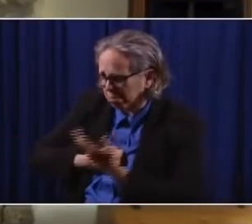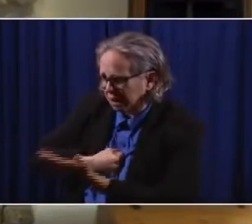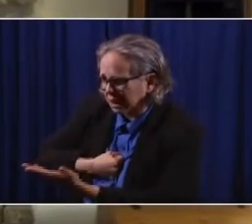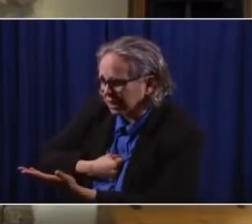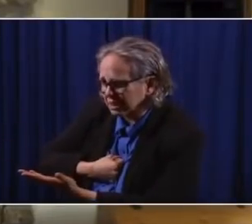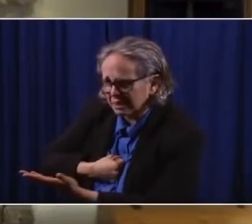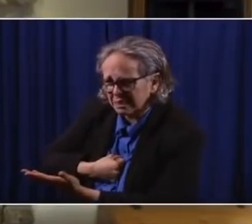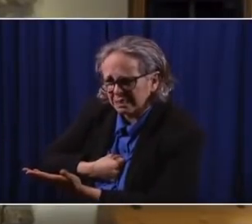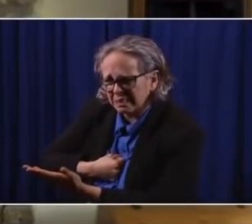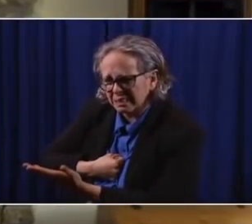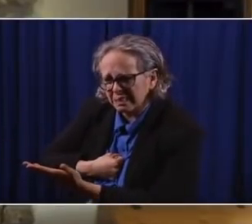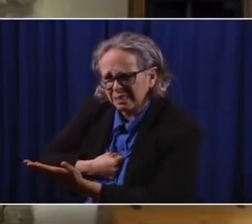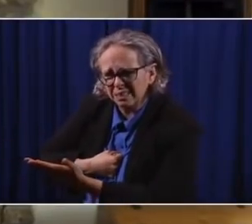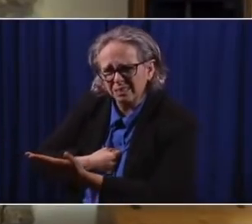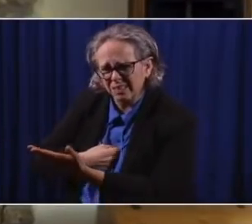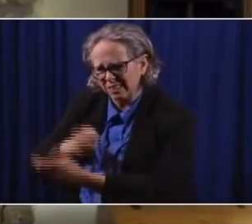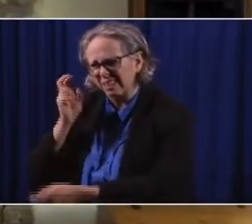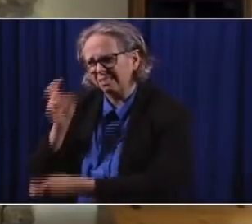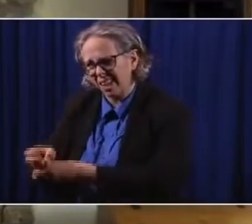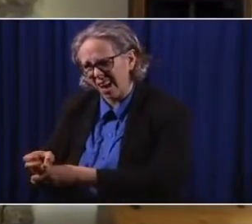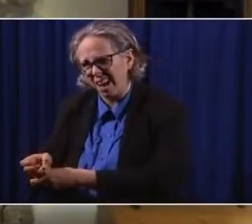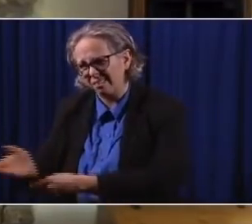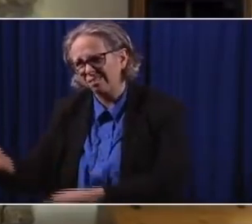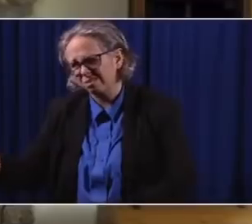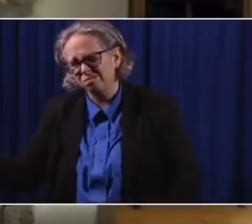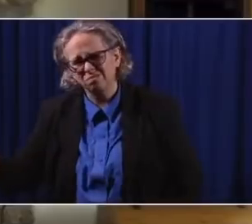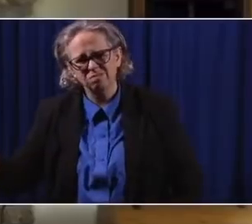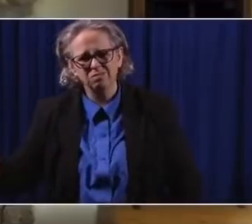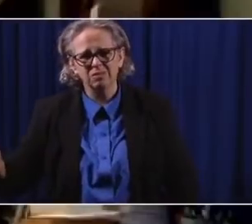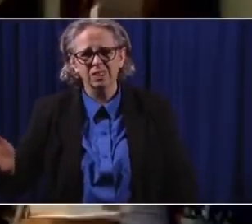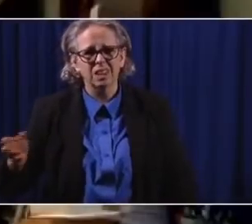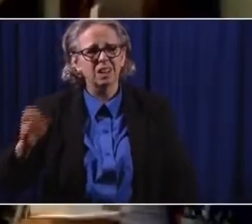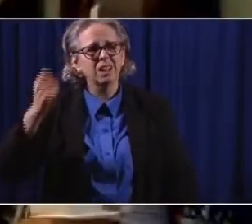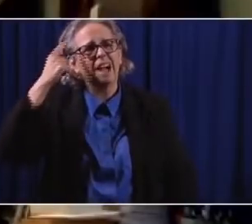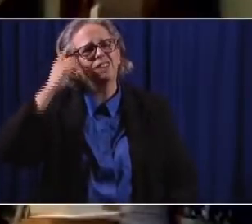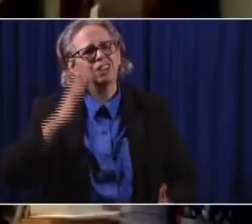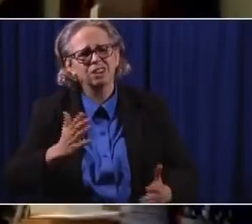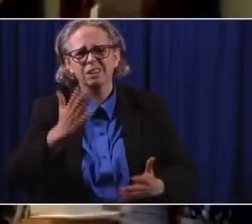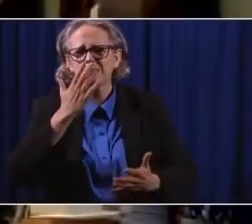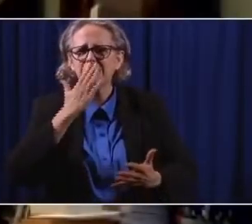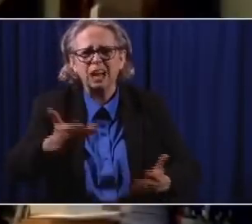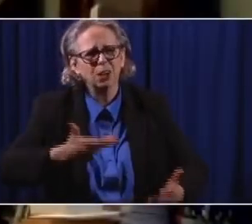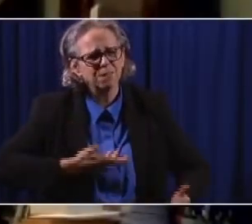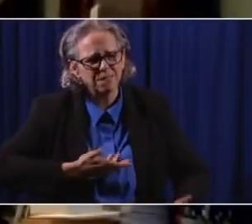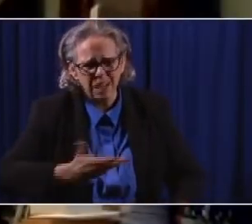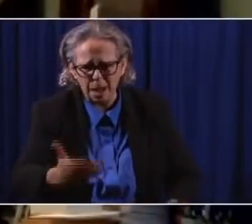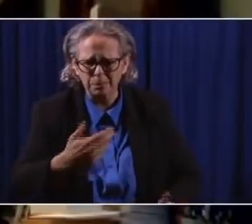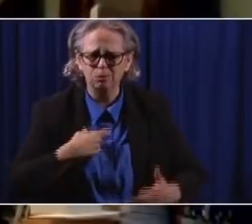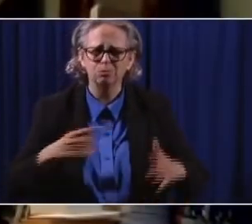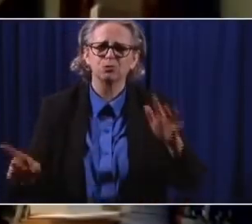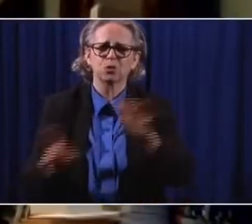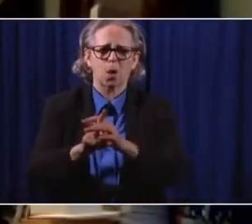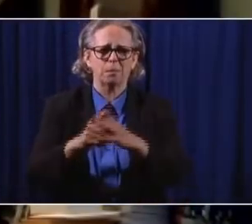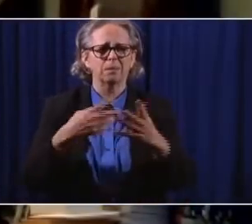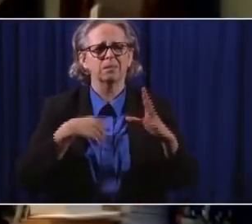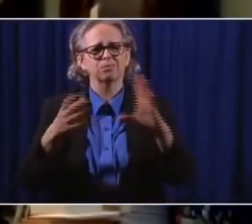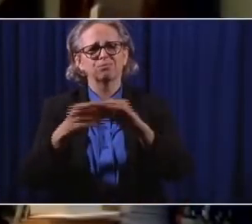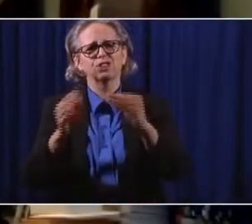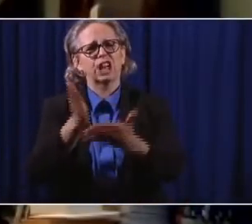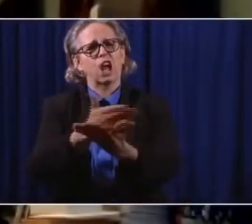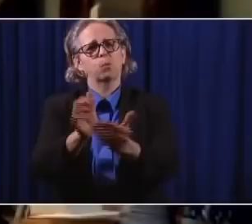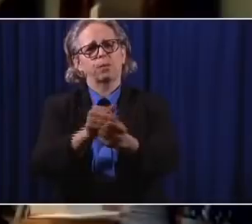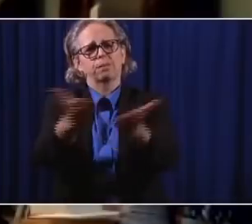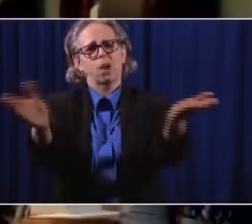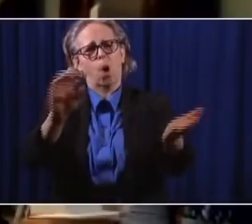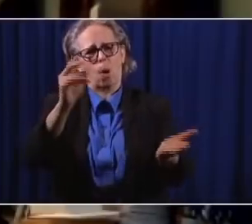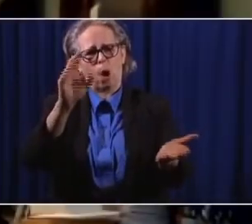tough. Thank you. Governor, thank you for giving me the chance to talk to the people of Ohio today and to be a part of your